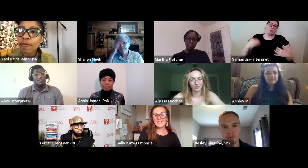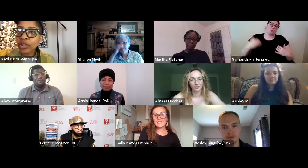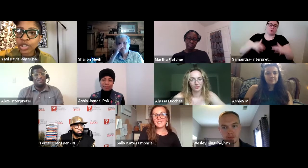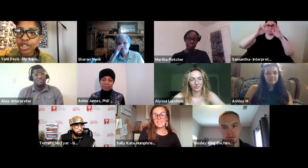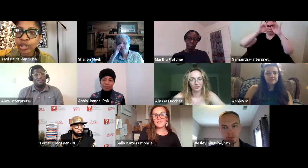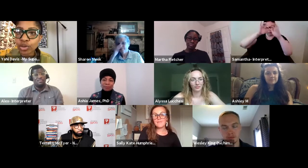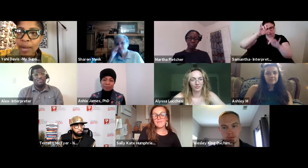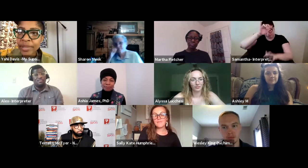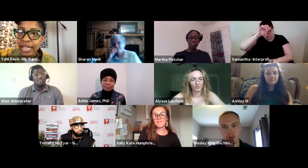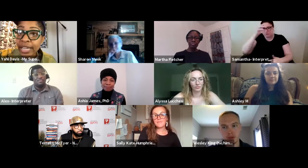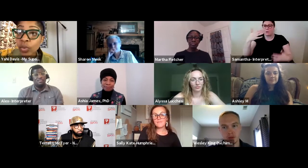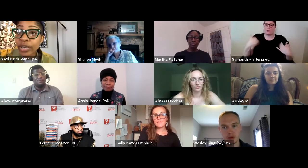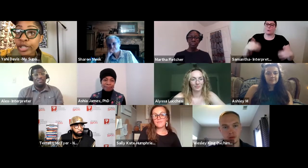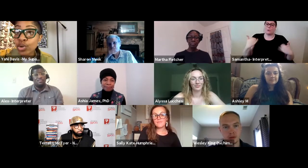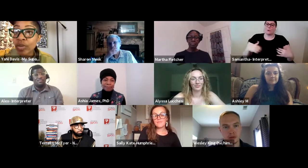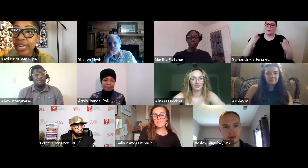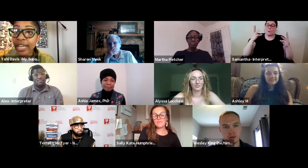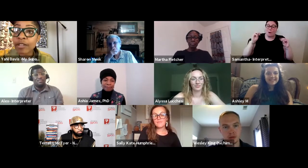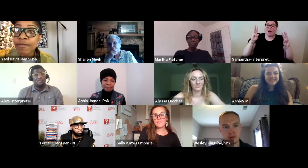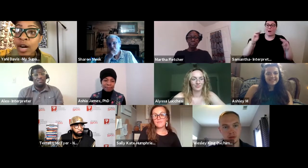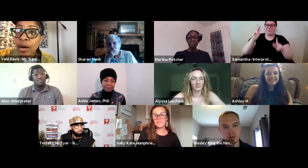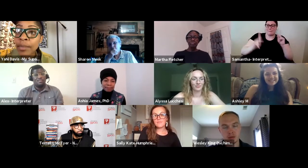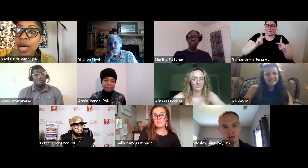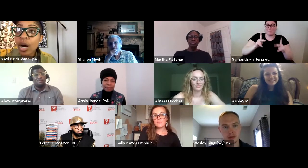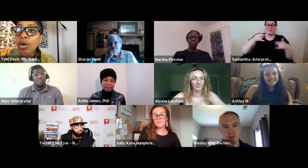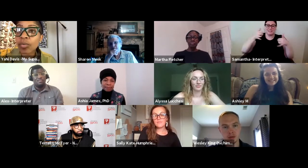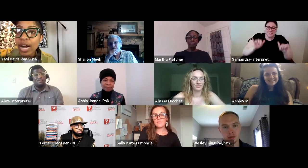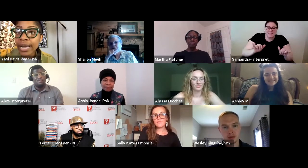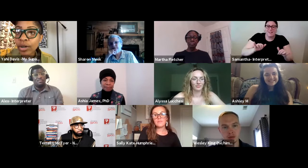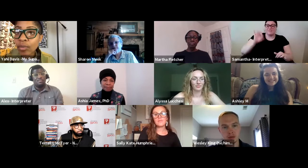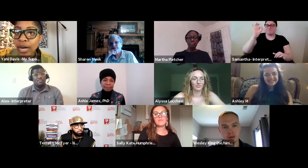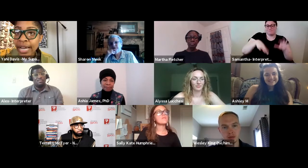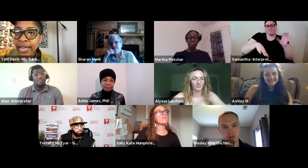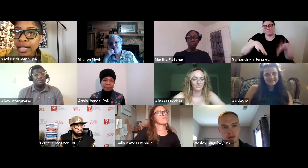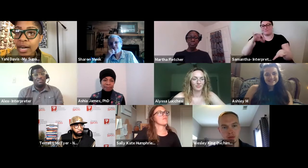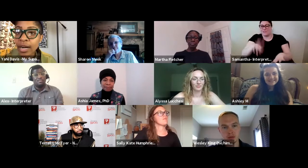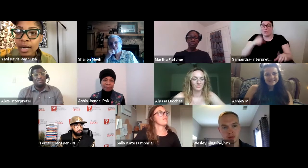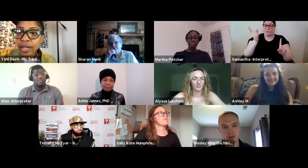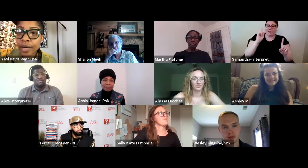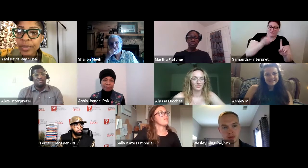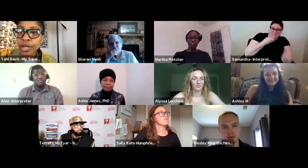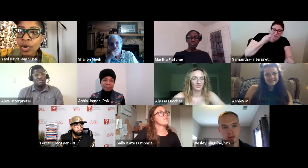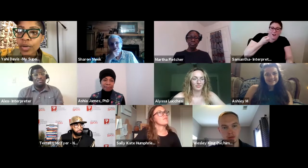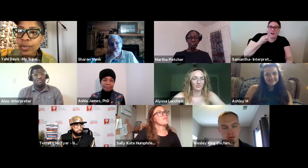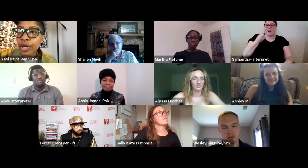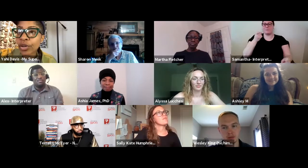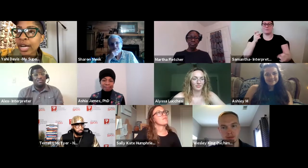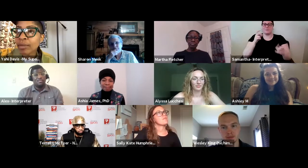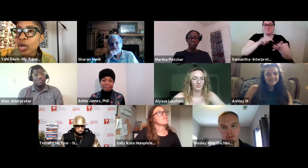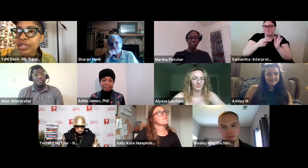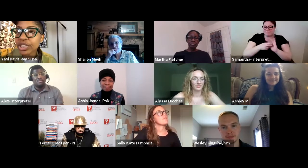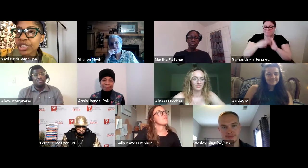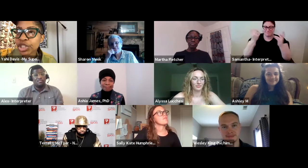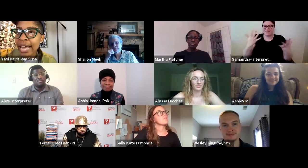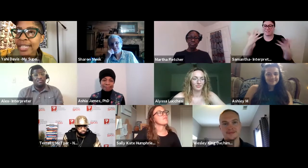quickly. Folks are still dropping in where they're tuning in from. All right, all right. Here we go. Here we go, y'all.